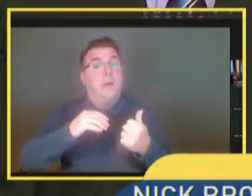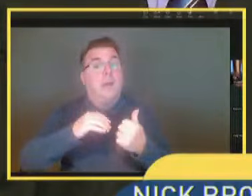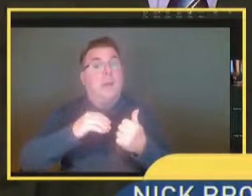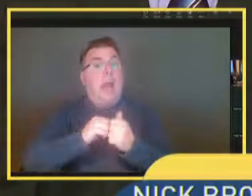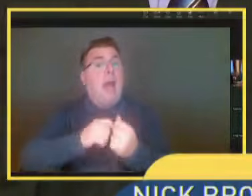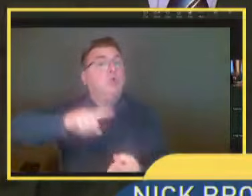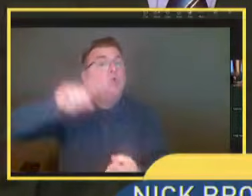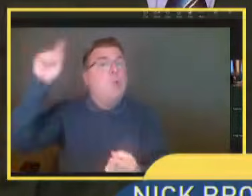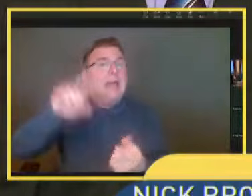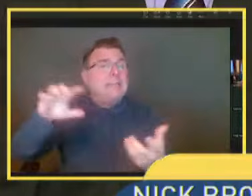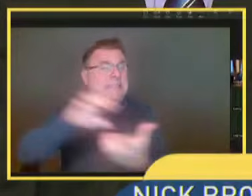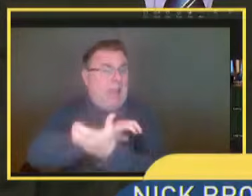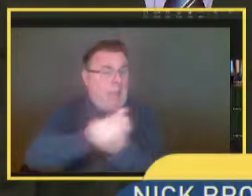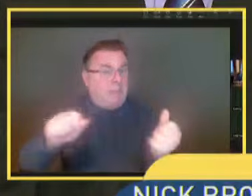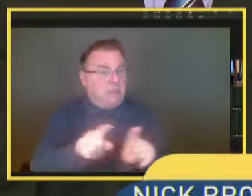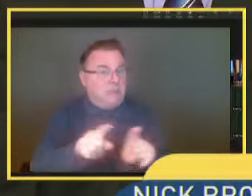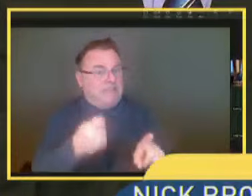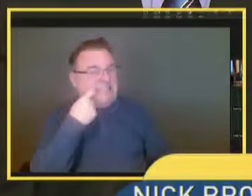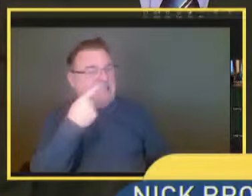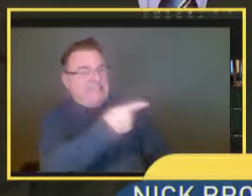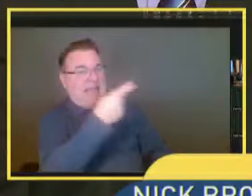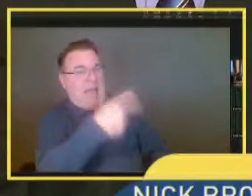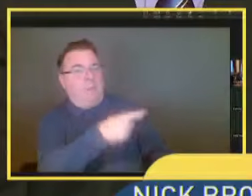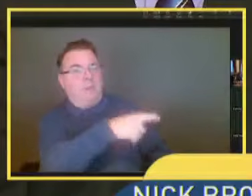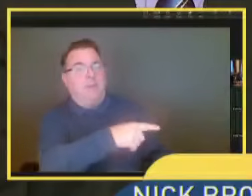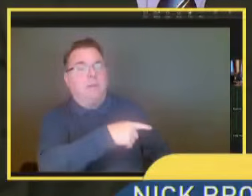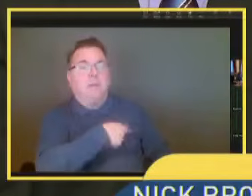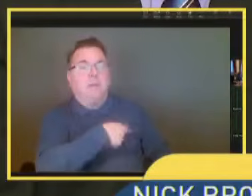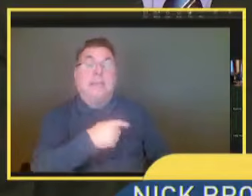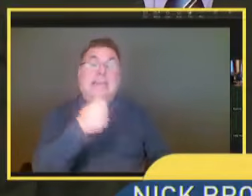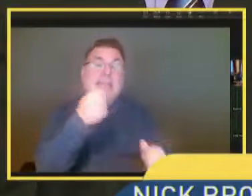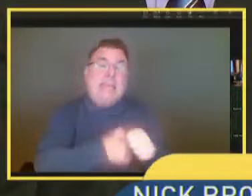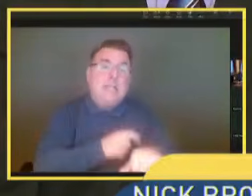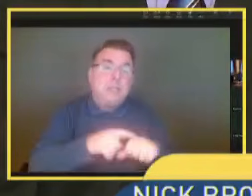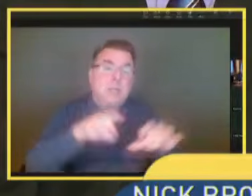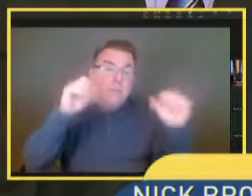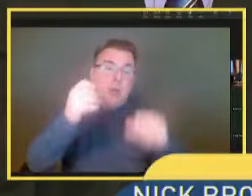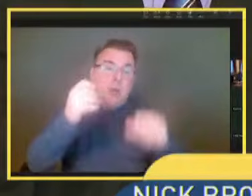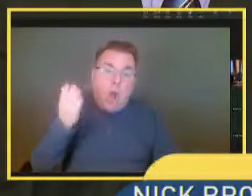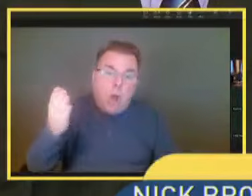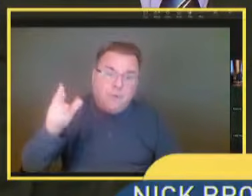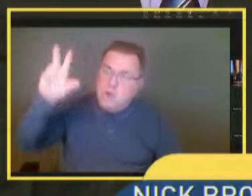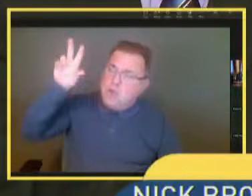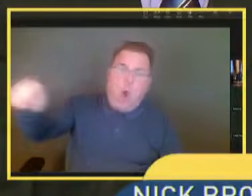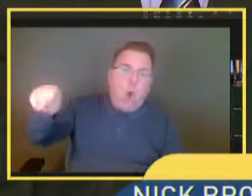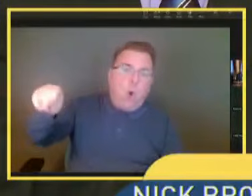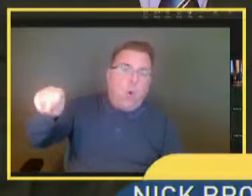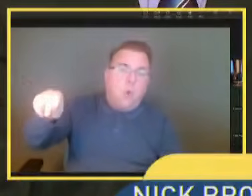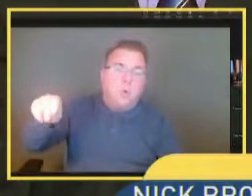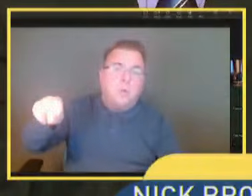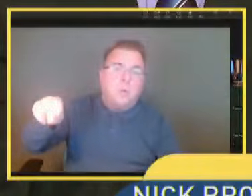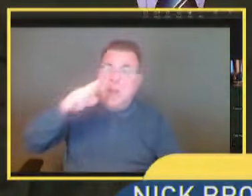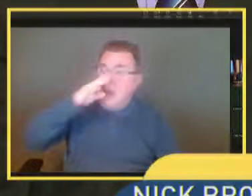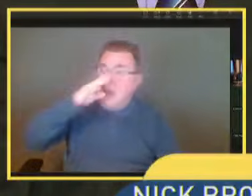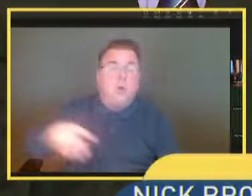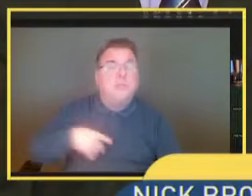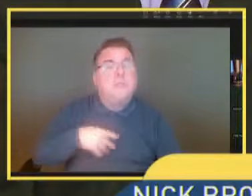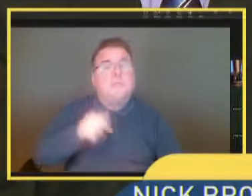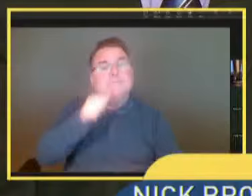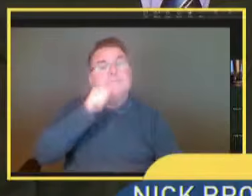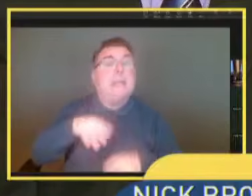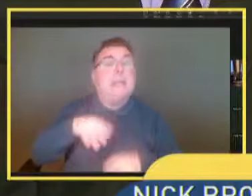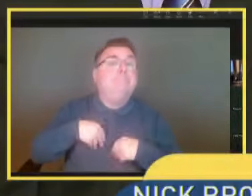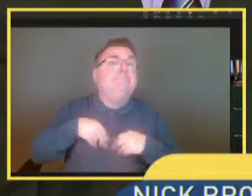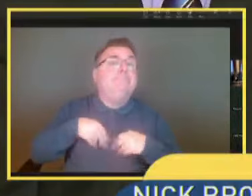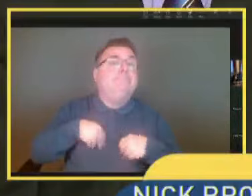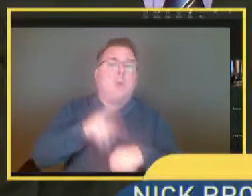seeing in Minnesota, we need to push back against every single thing that is unlawful and simply not look away and accept it as normal. And